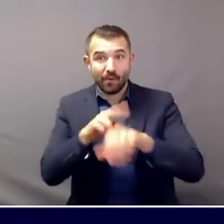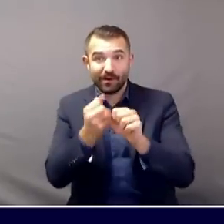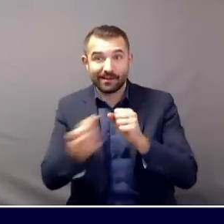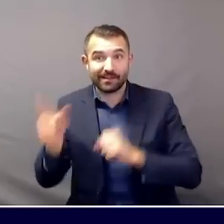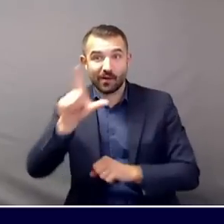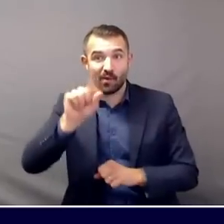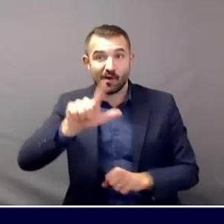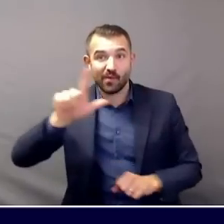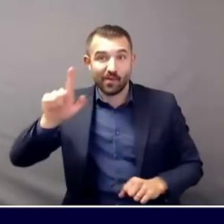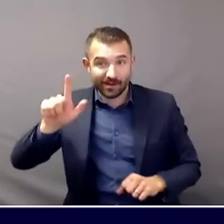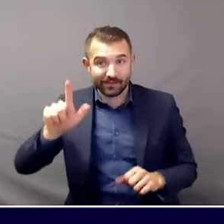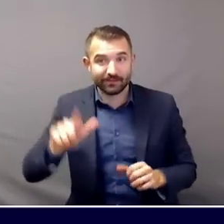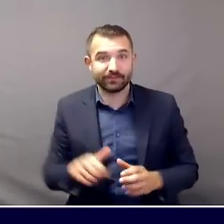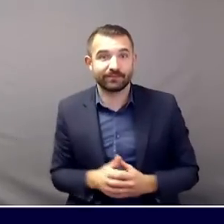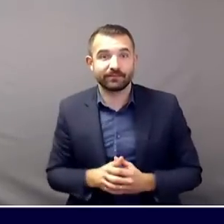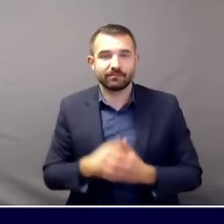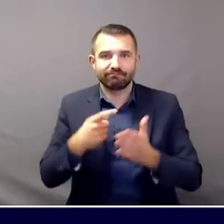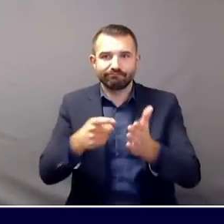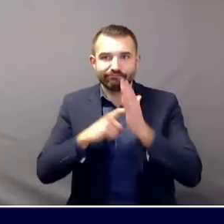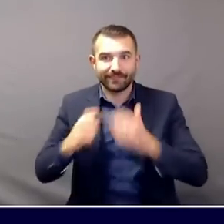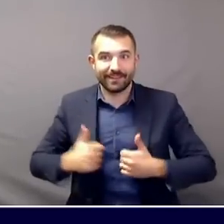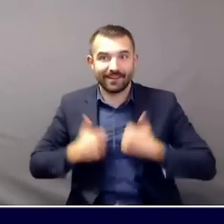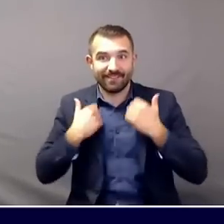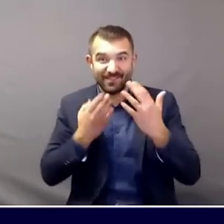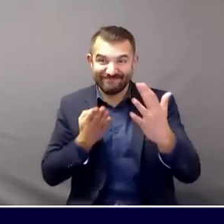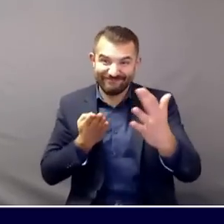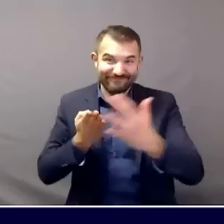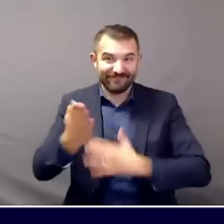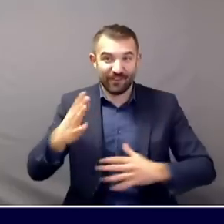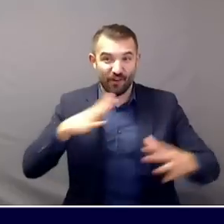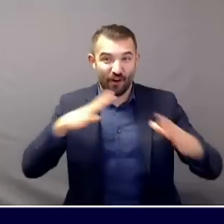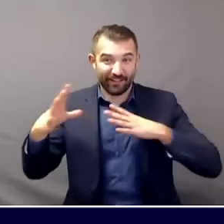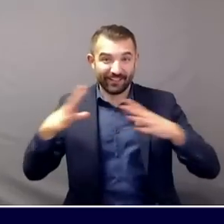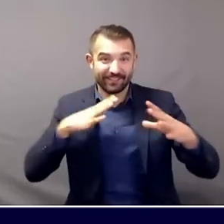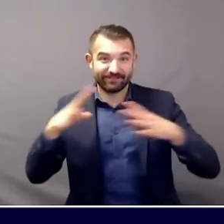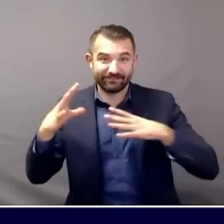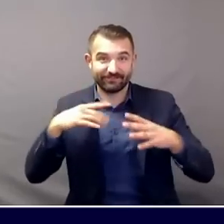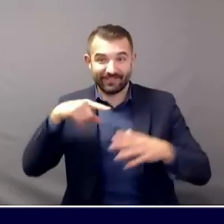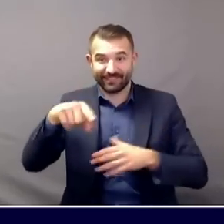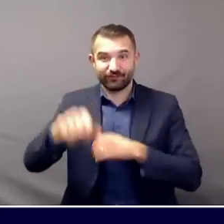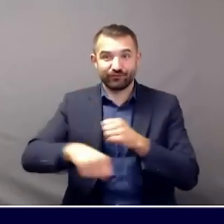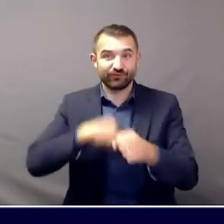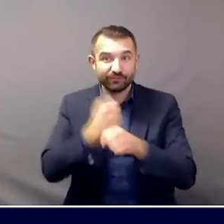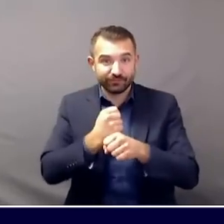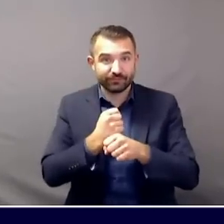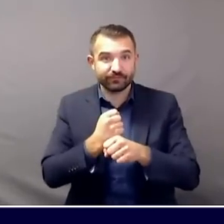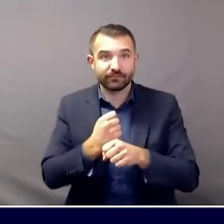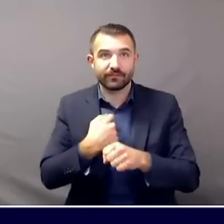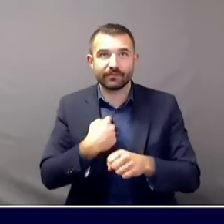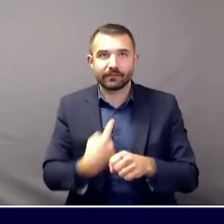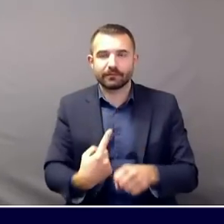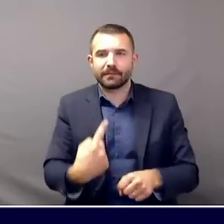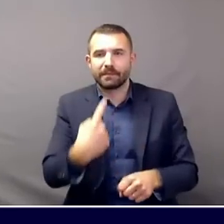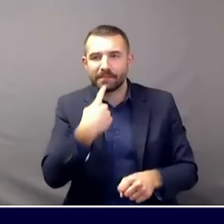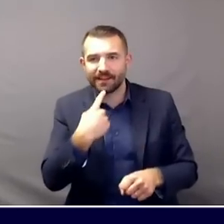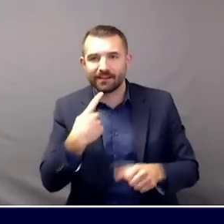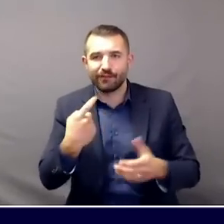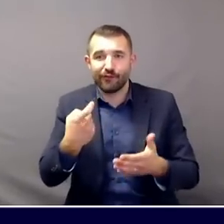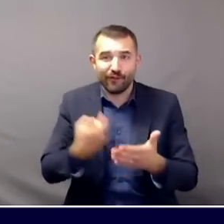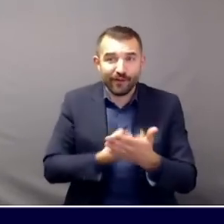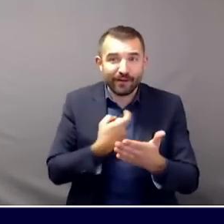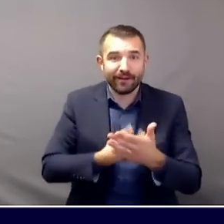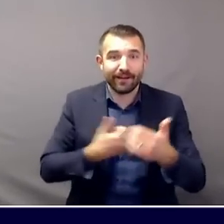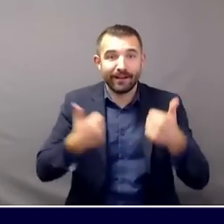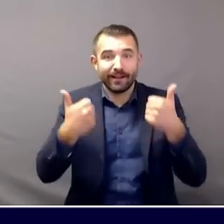the holidays this year. That's the most important thing. Well, I'll miss going to hockey games too. I'll miss a lot of things. We